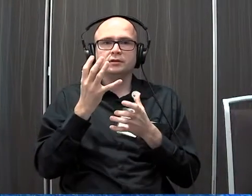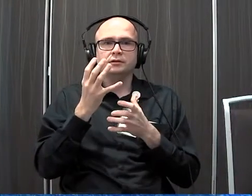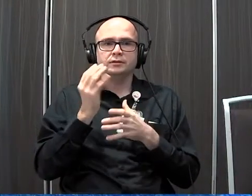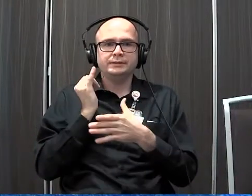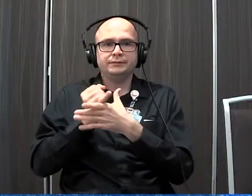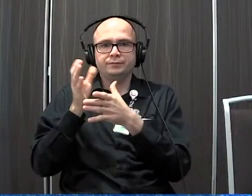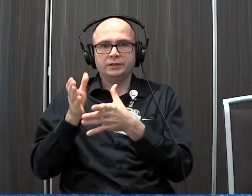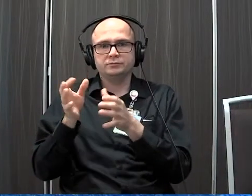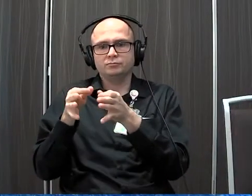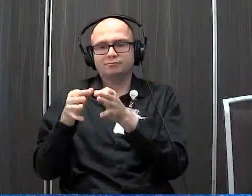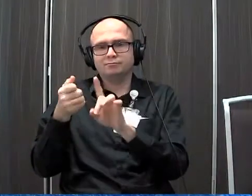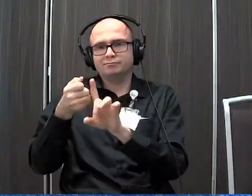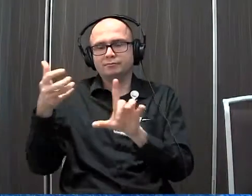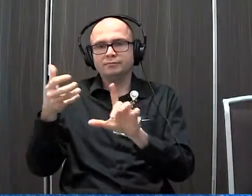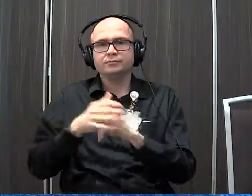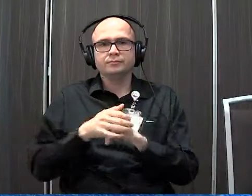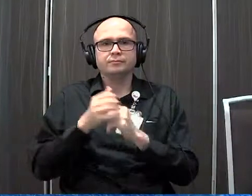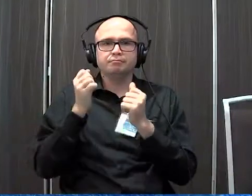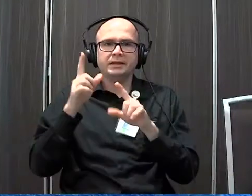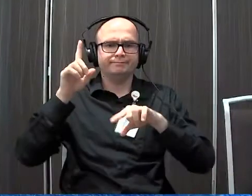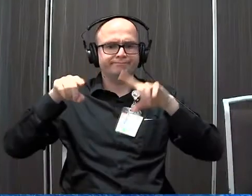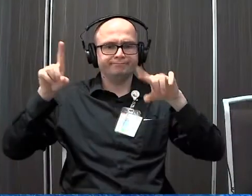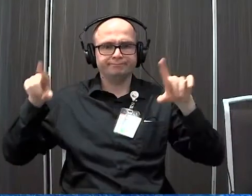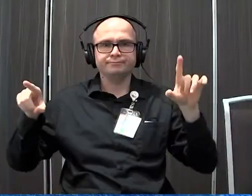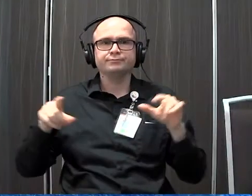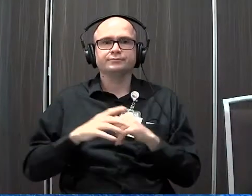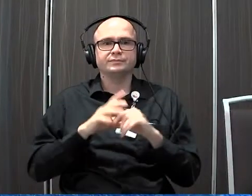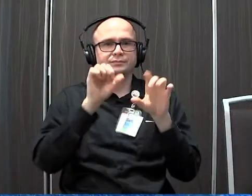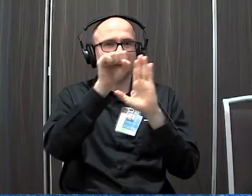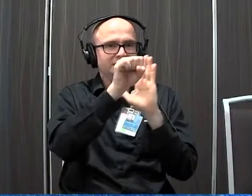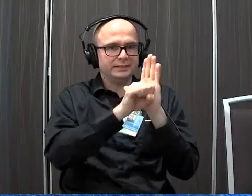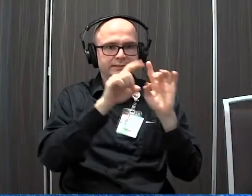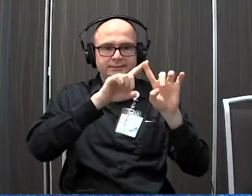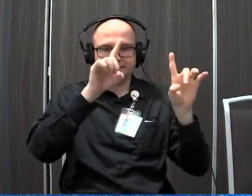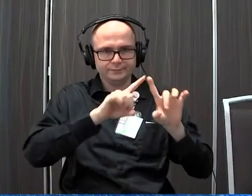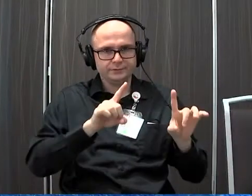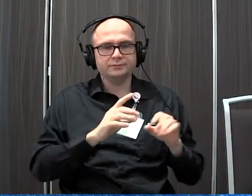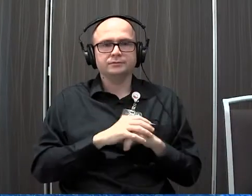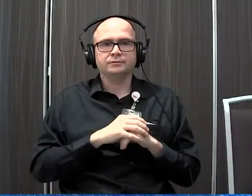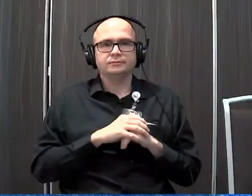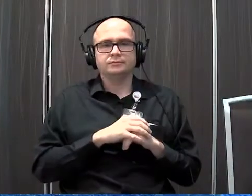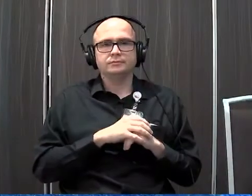interveners because there's a lot of variability from state to state on whether